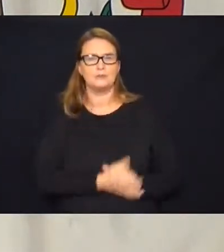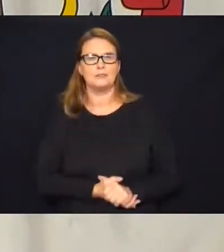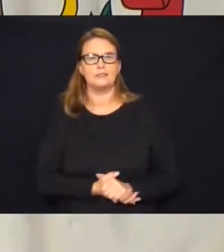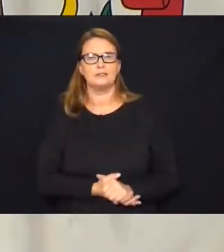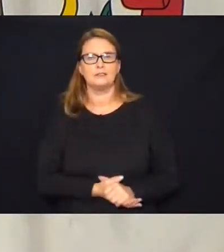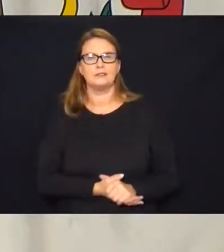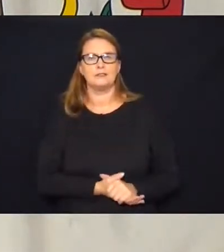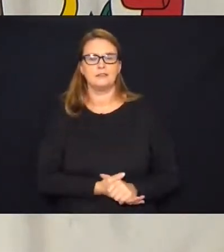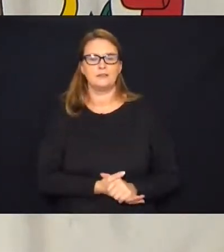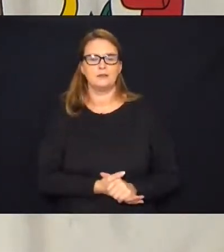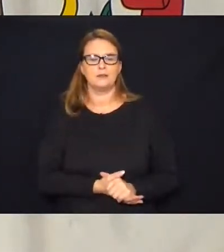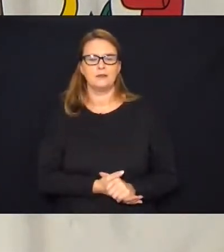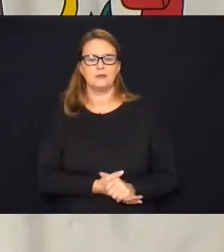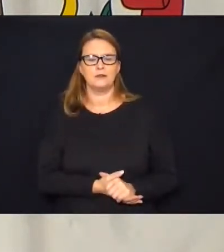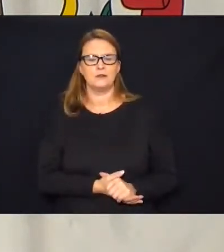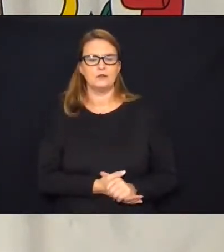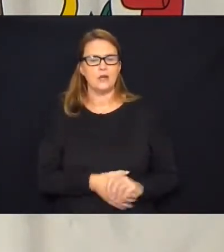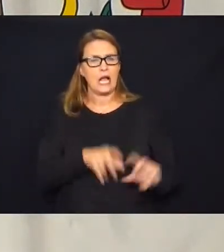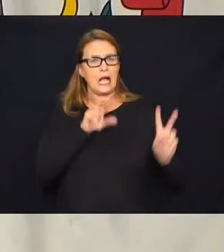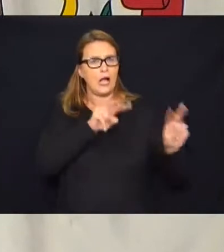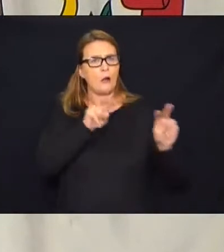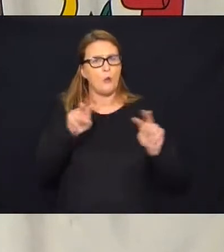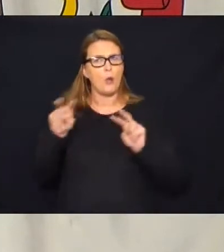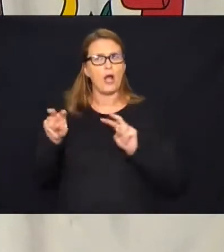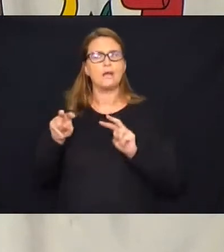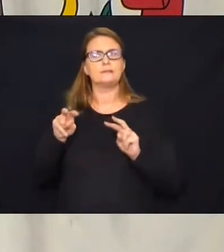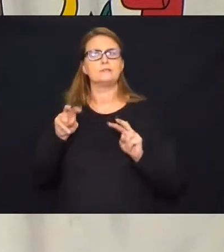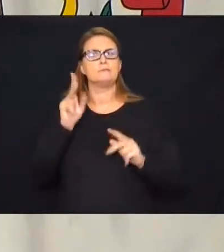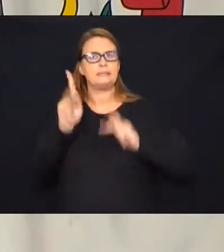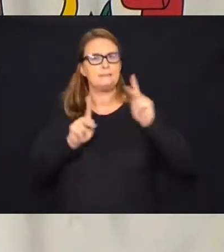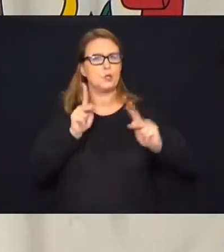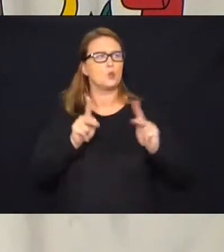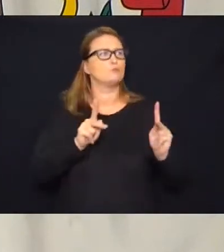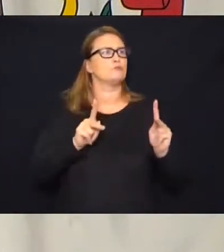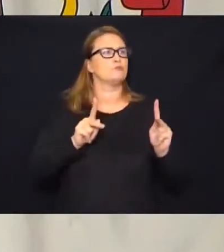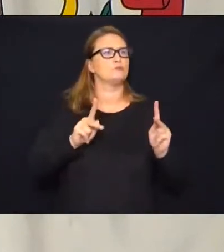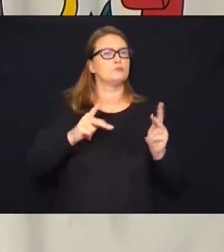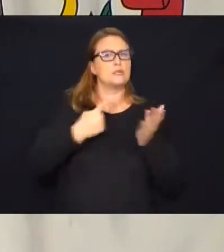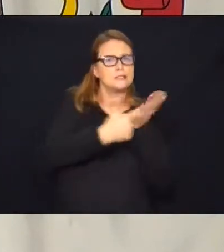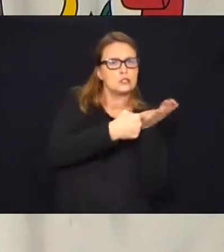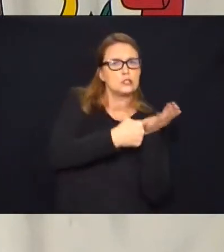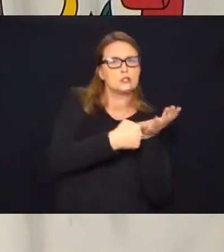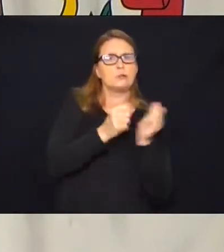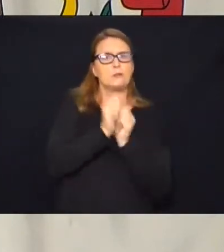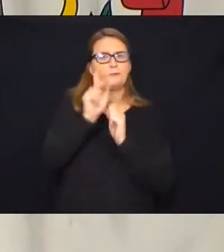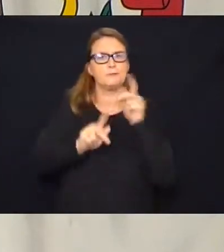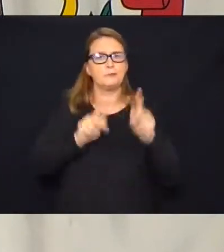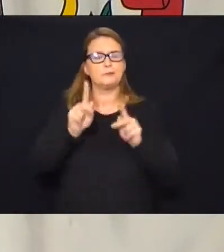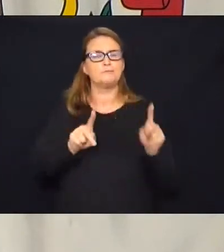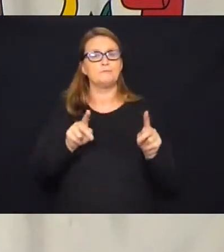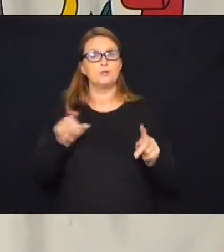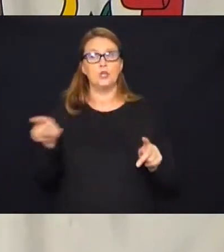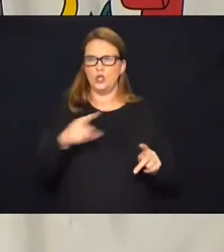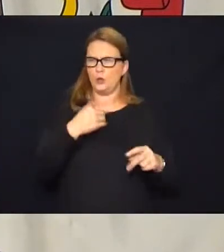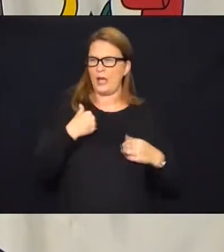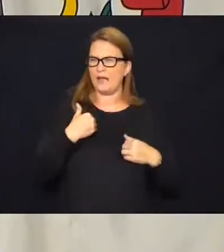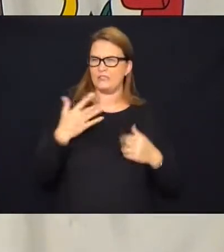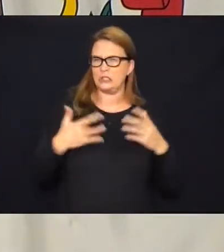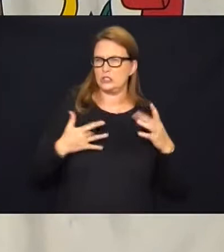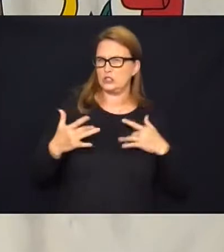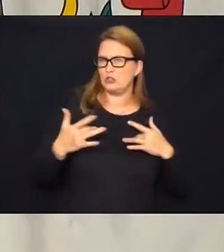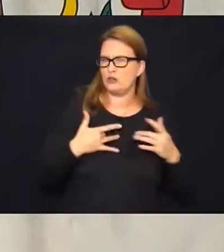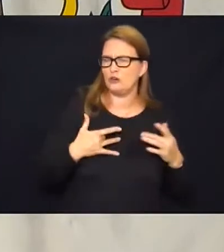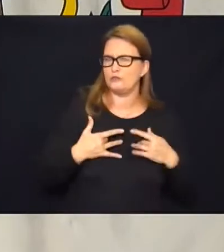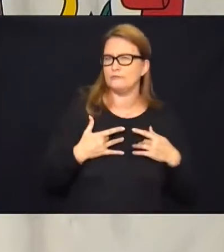I watch these people, and I talk to them nonstop all the time. If you got a problem, any problem